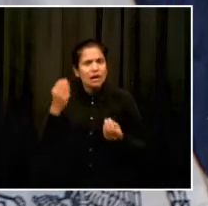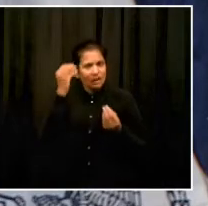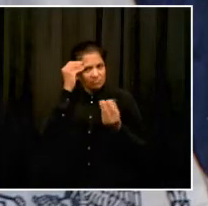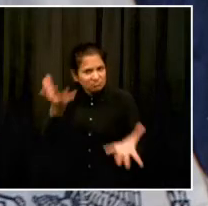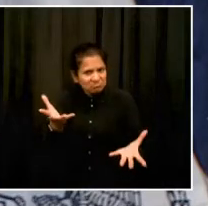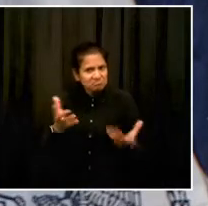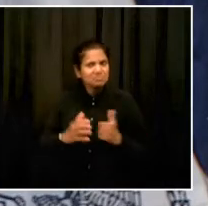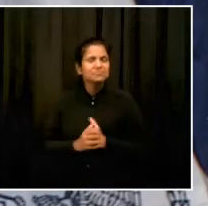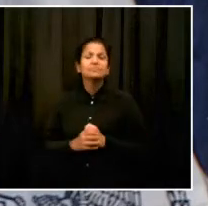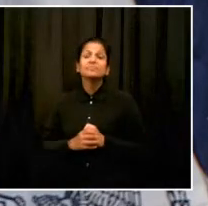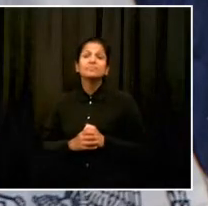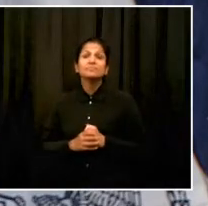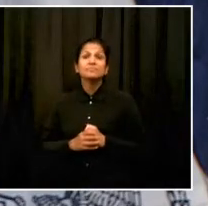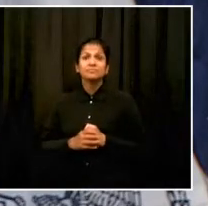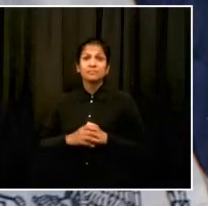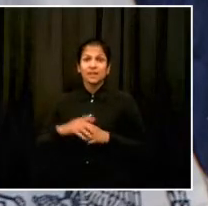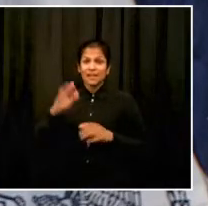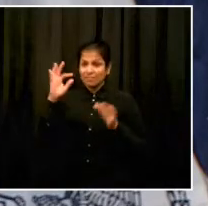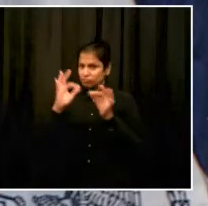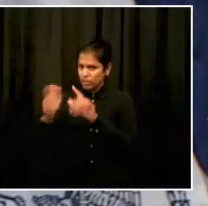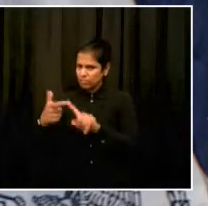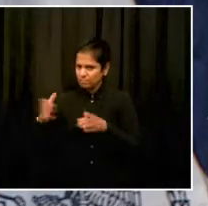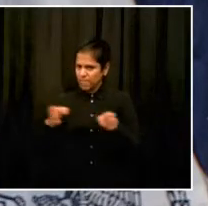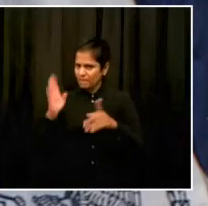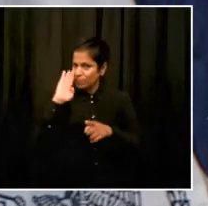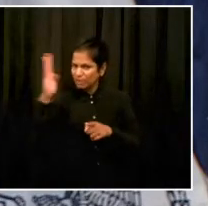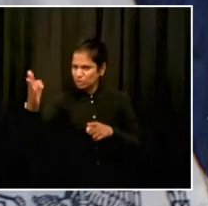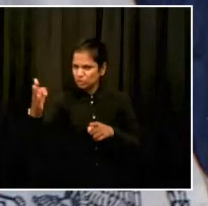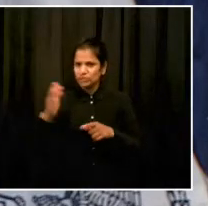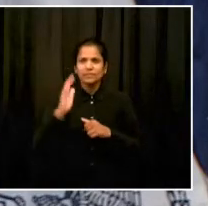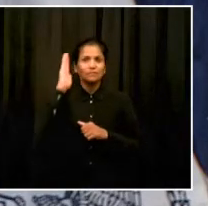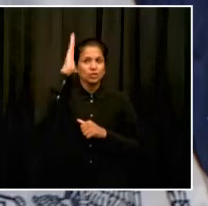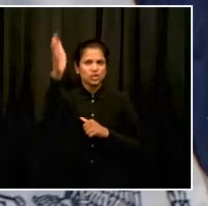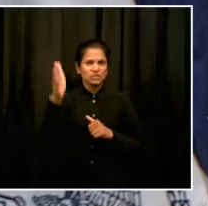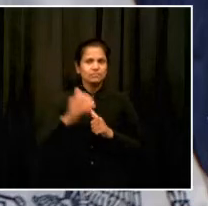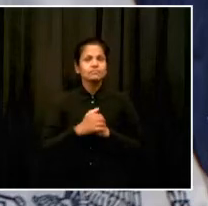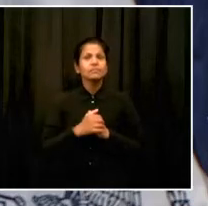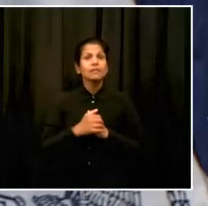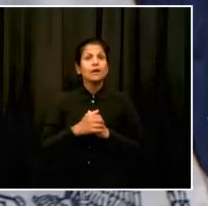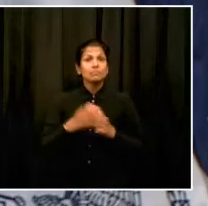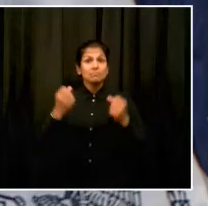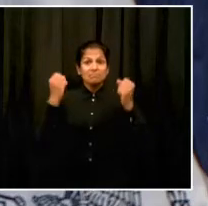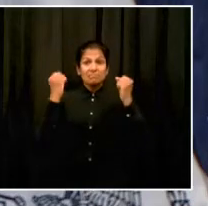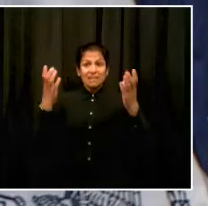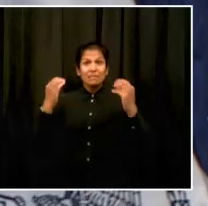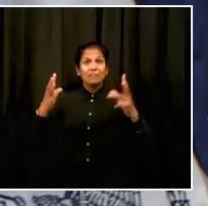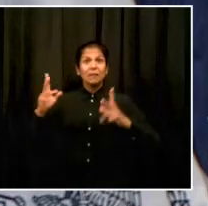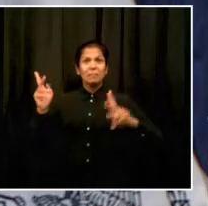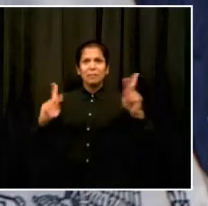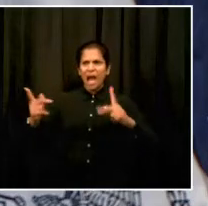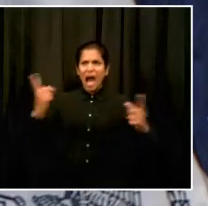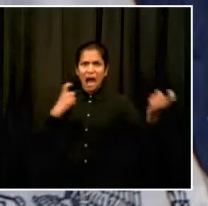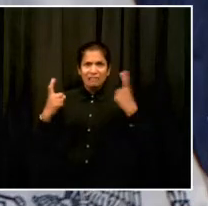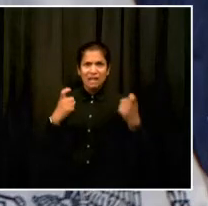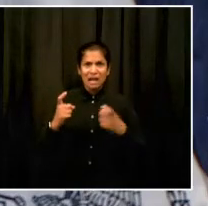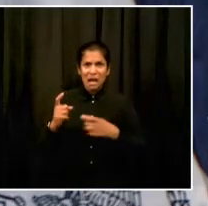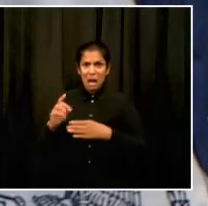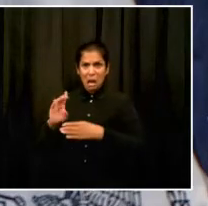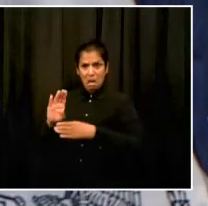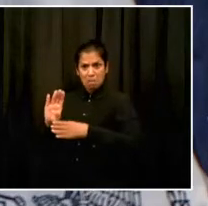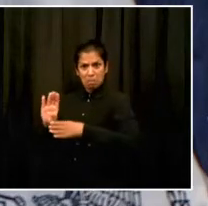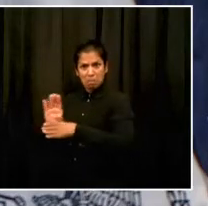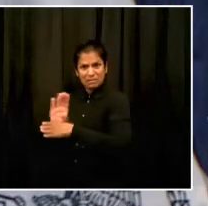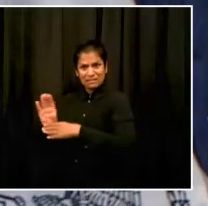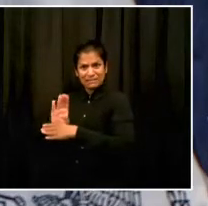question, will the business community continue to invest in New York City? What will our future be? Well, we got a